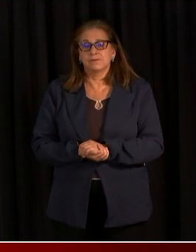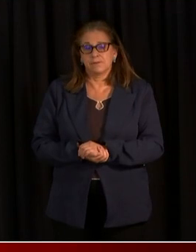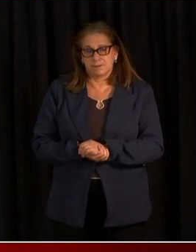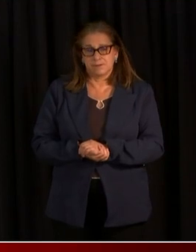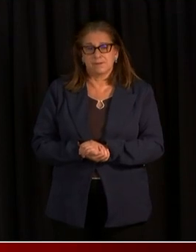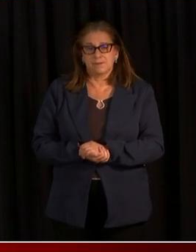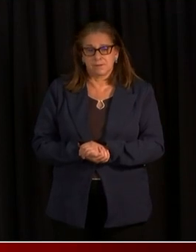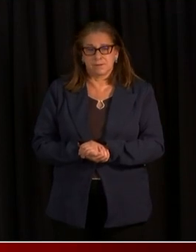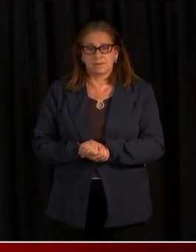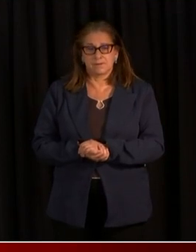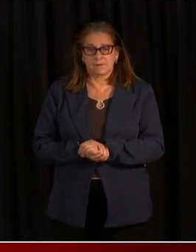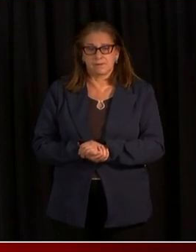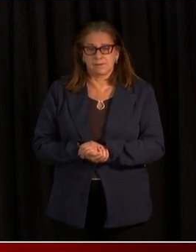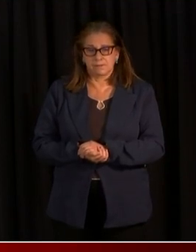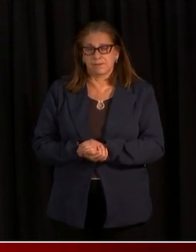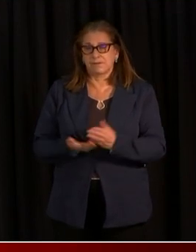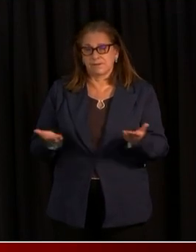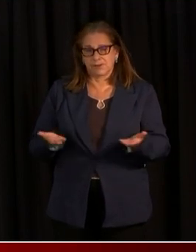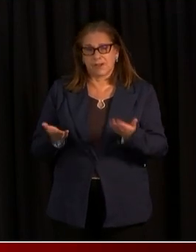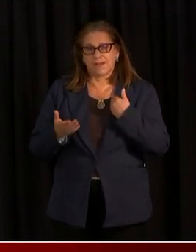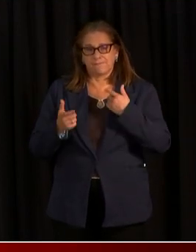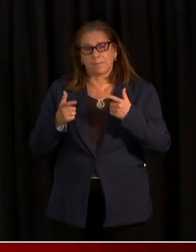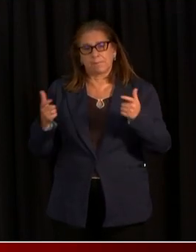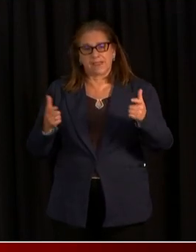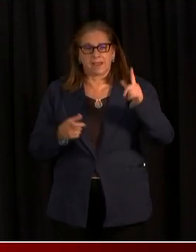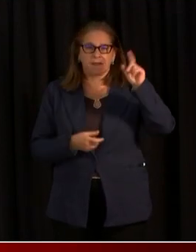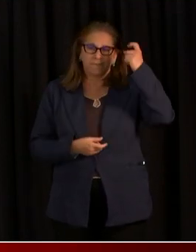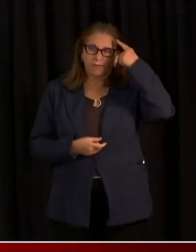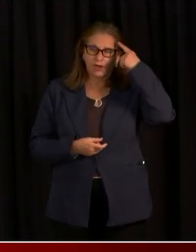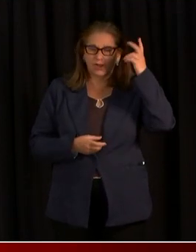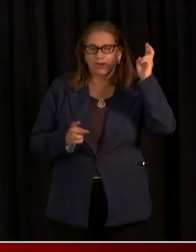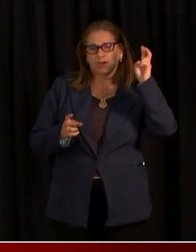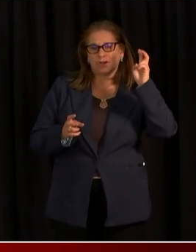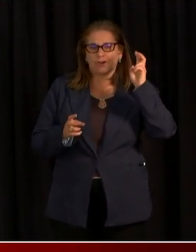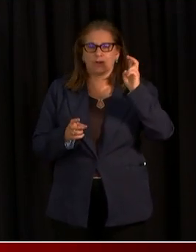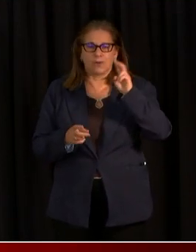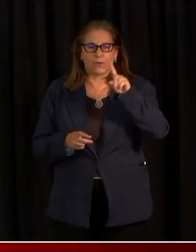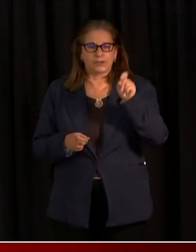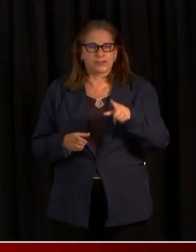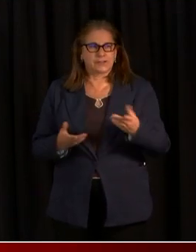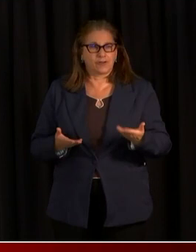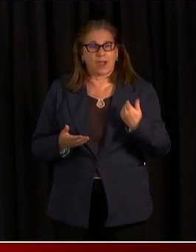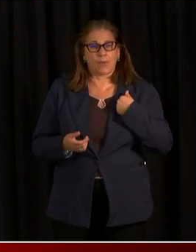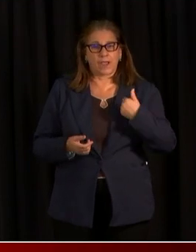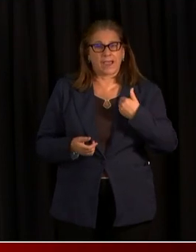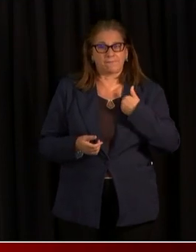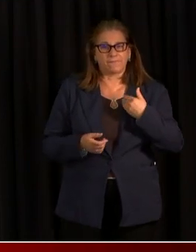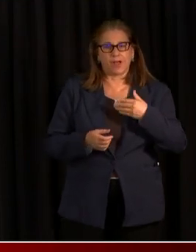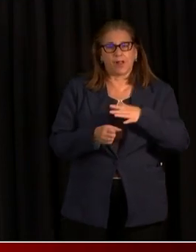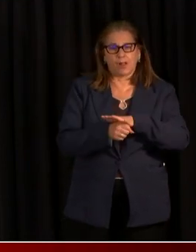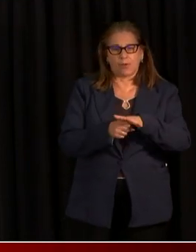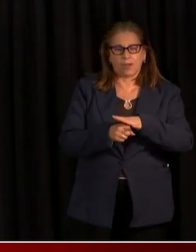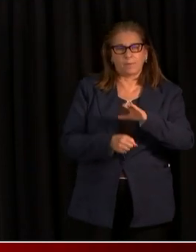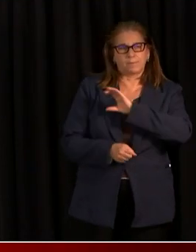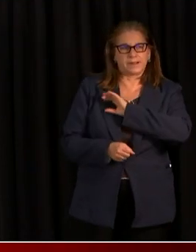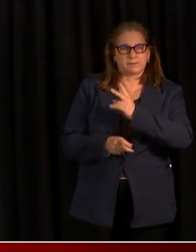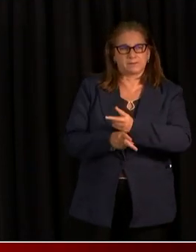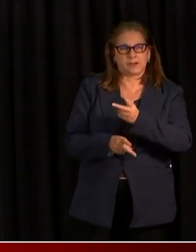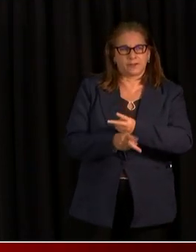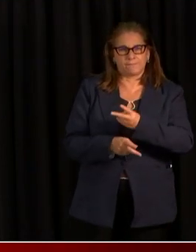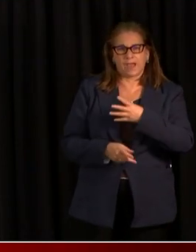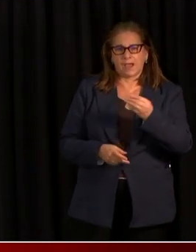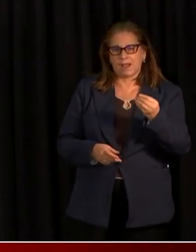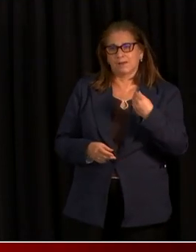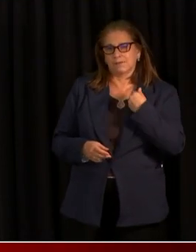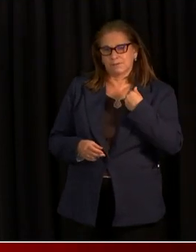governance questions there, but I think there are also some very practical local policing issues there. In a